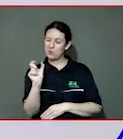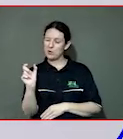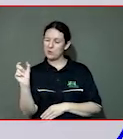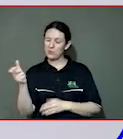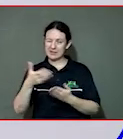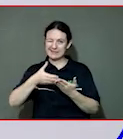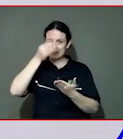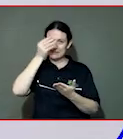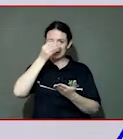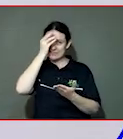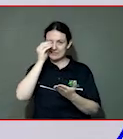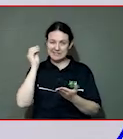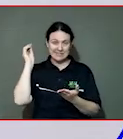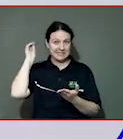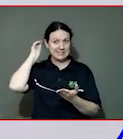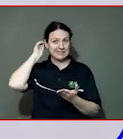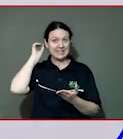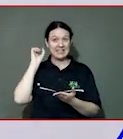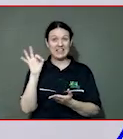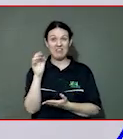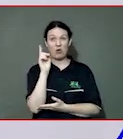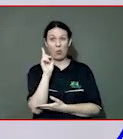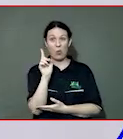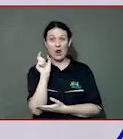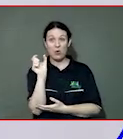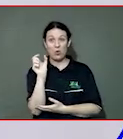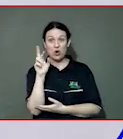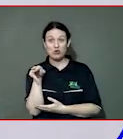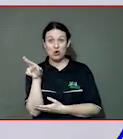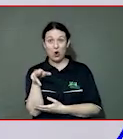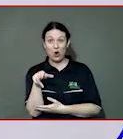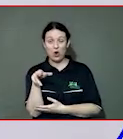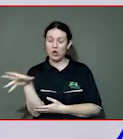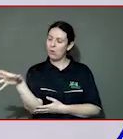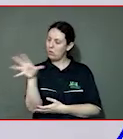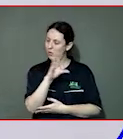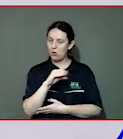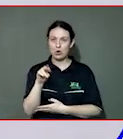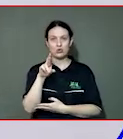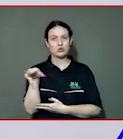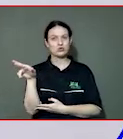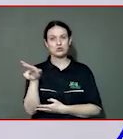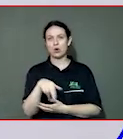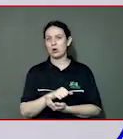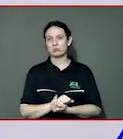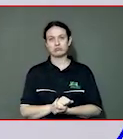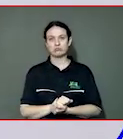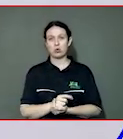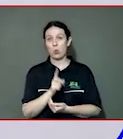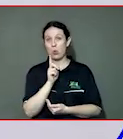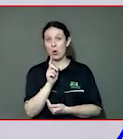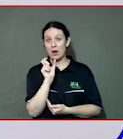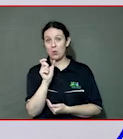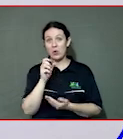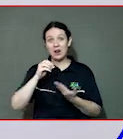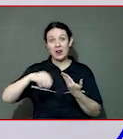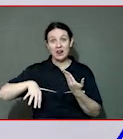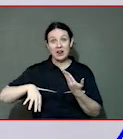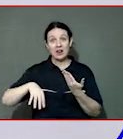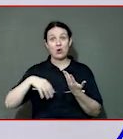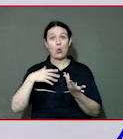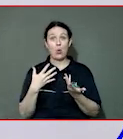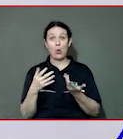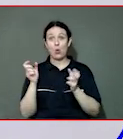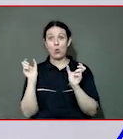word. Because if there's word shortage, then you don't get marks. If you leave out words, if you change